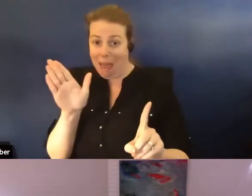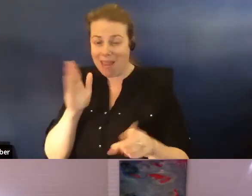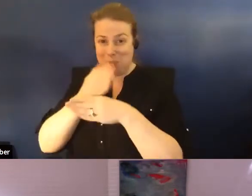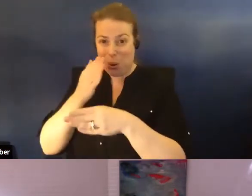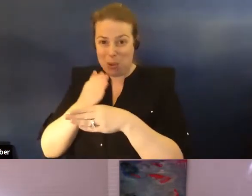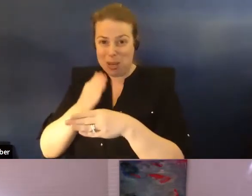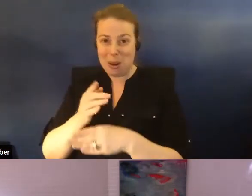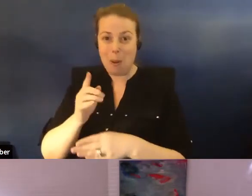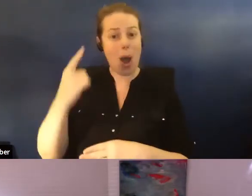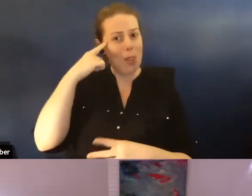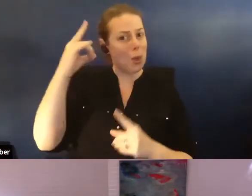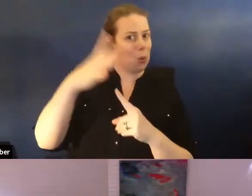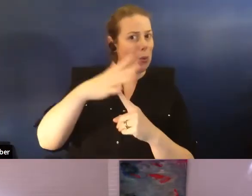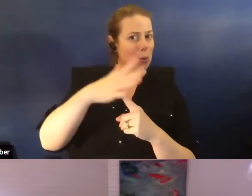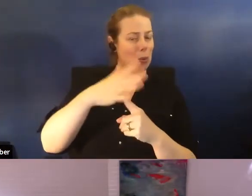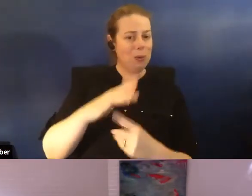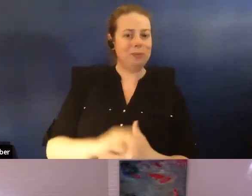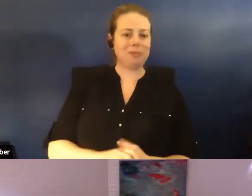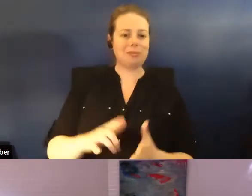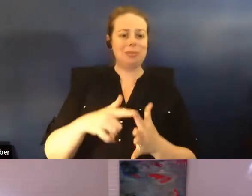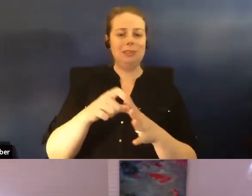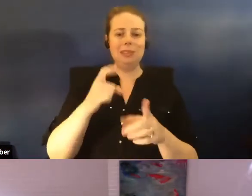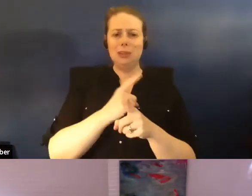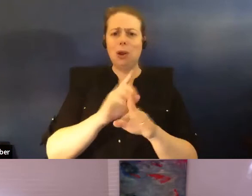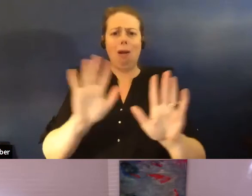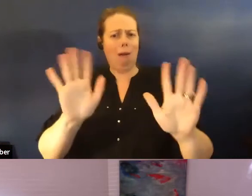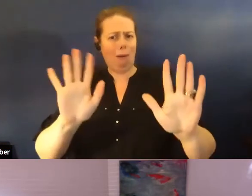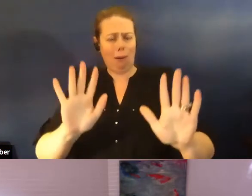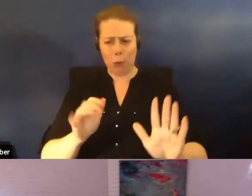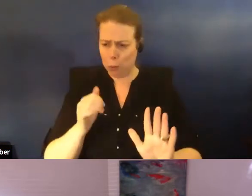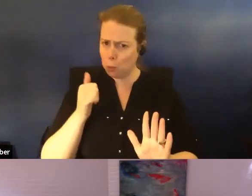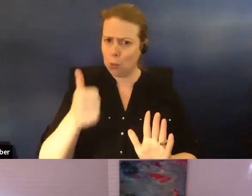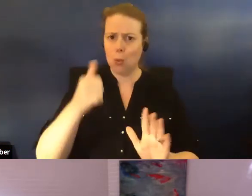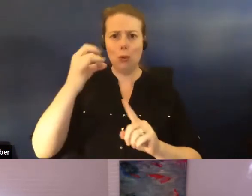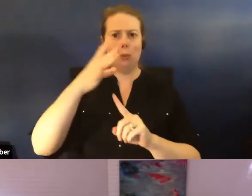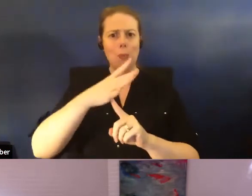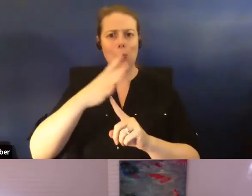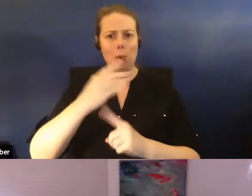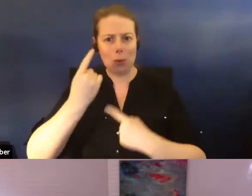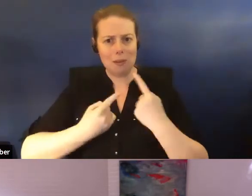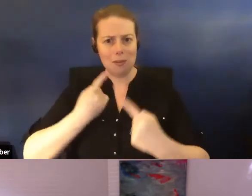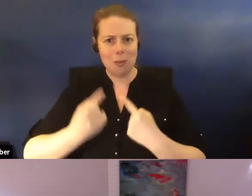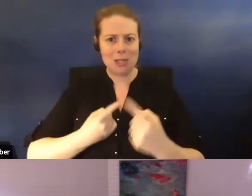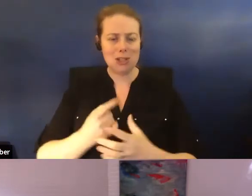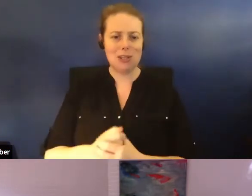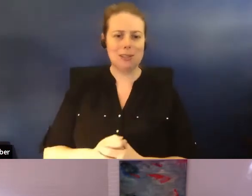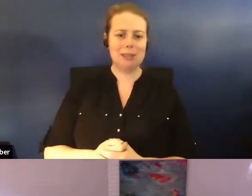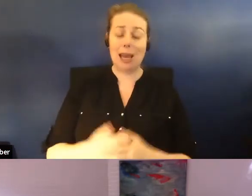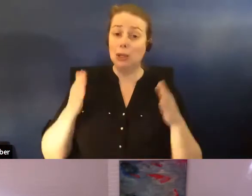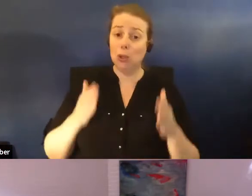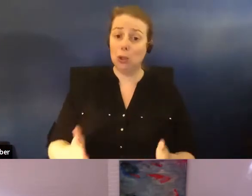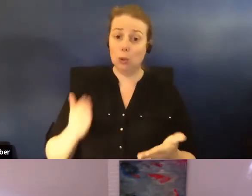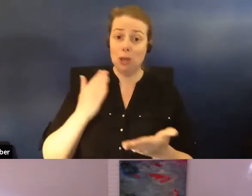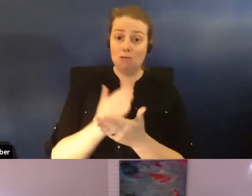really think it's very important. I don't think that's hijacking at all. I think that's a very, very important principle. And I think one that we at the Human Rights Commission think about a